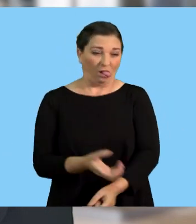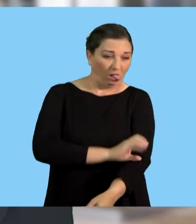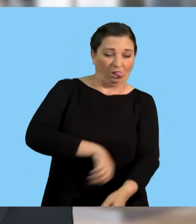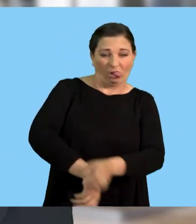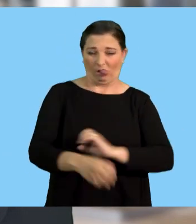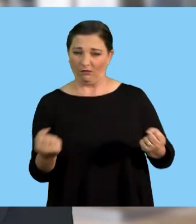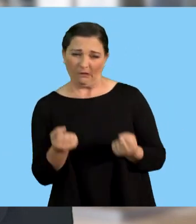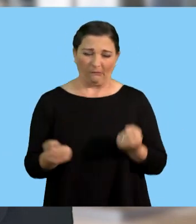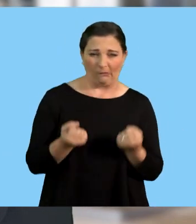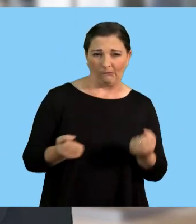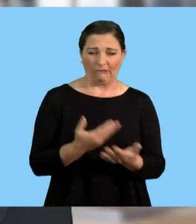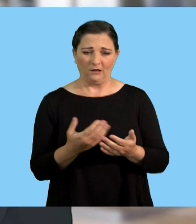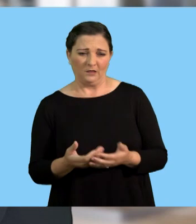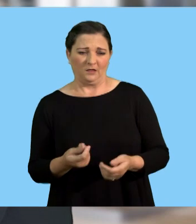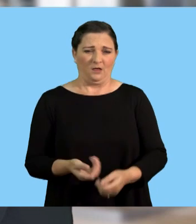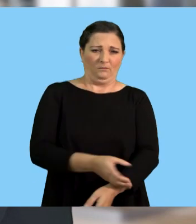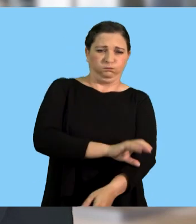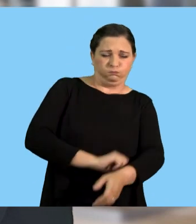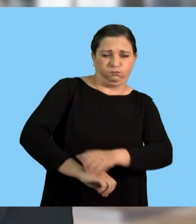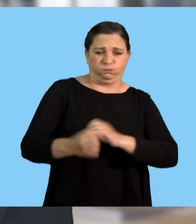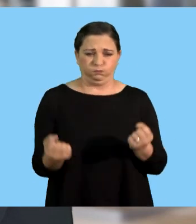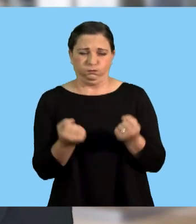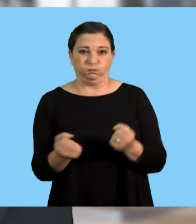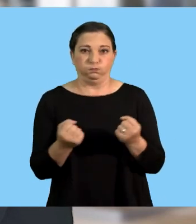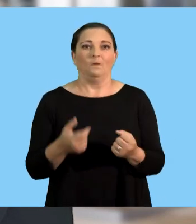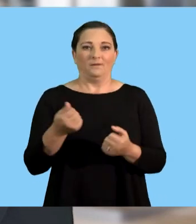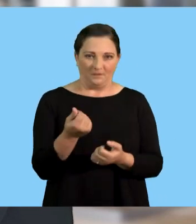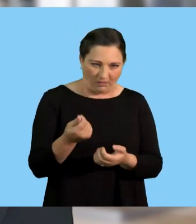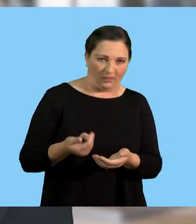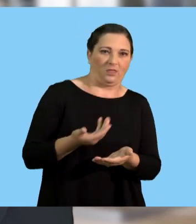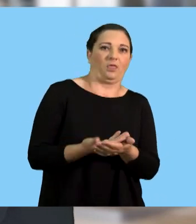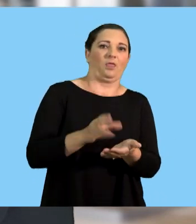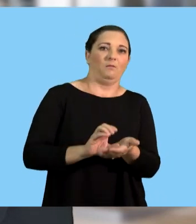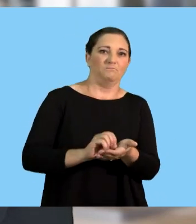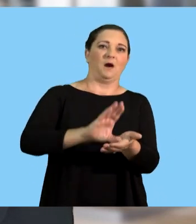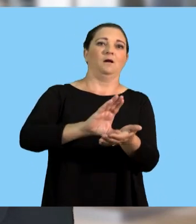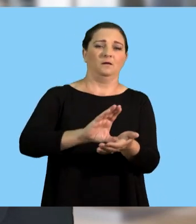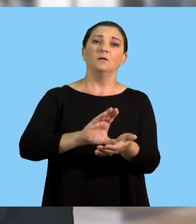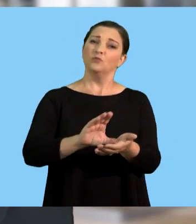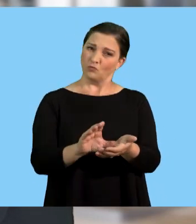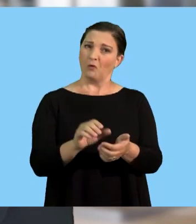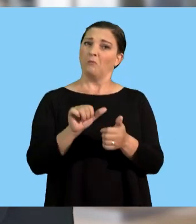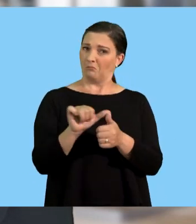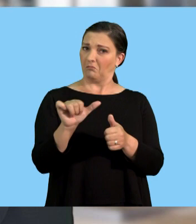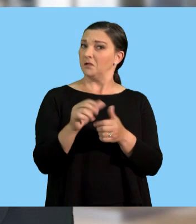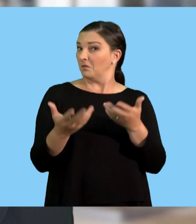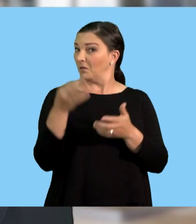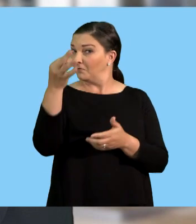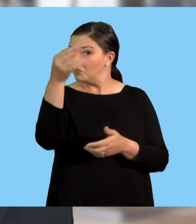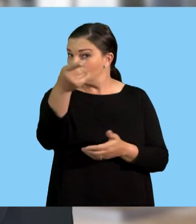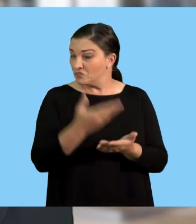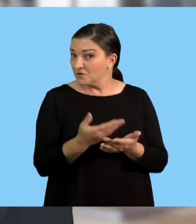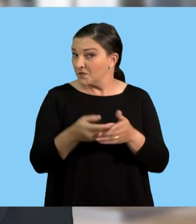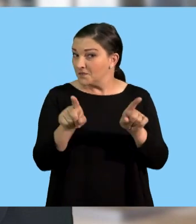company on a day-to-day basis. These are your CEOs, these are your board of directors. So you should make that wise decision. In